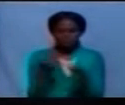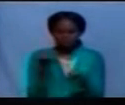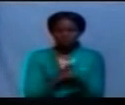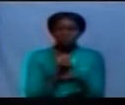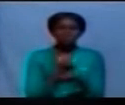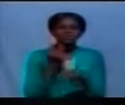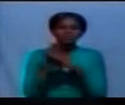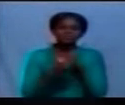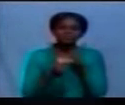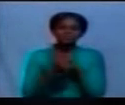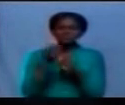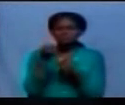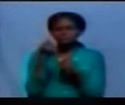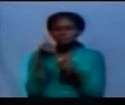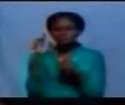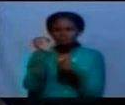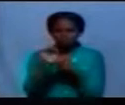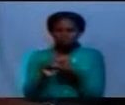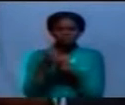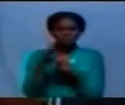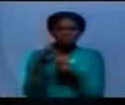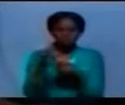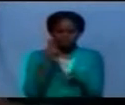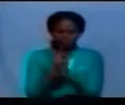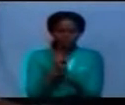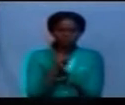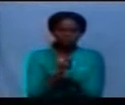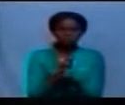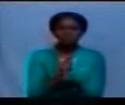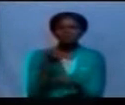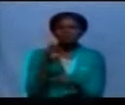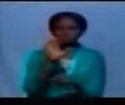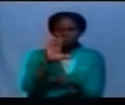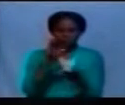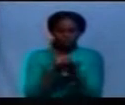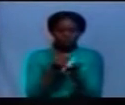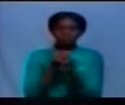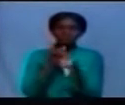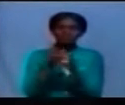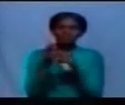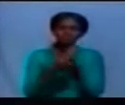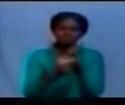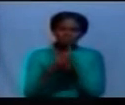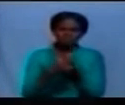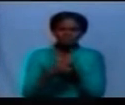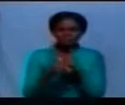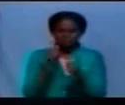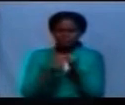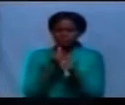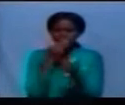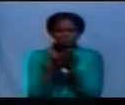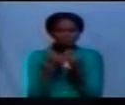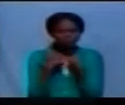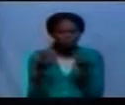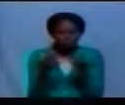saving 11% or keeping 11% of their funds in the banking system. We feel